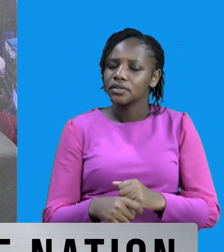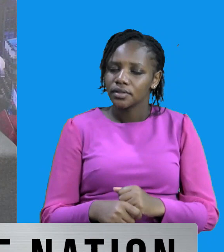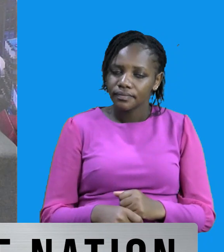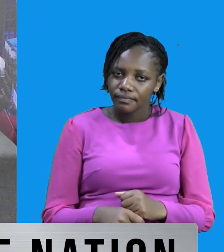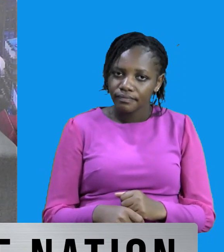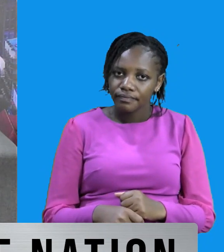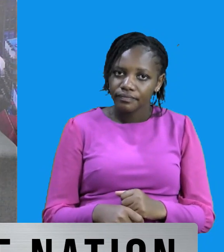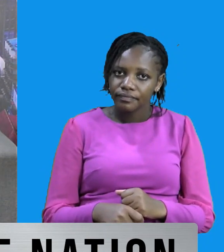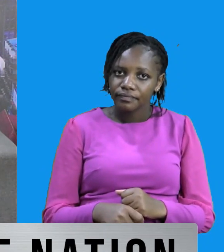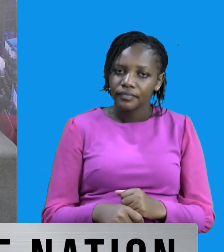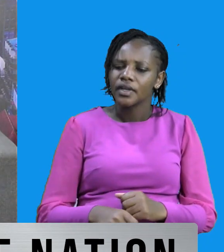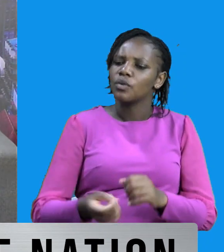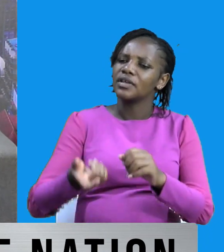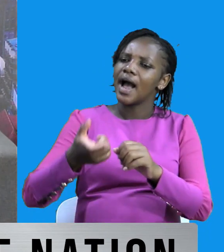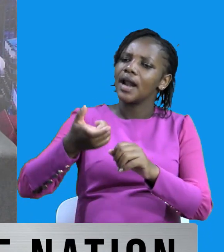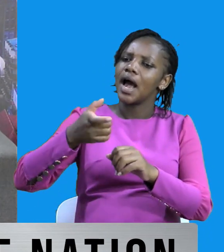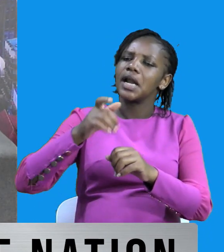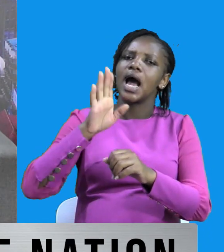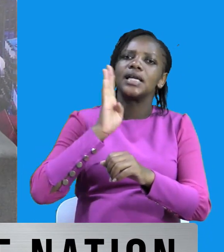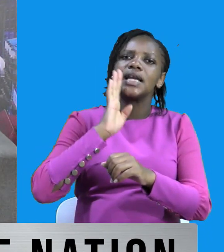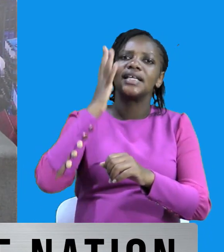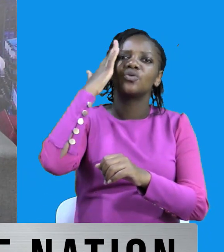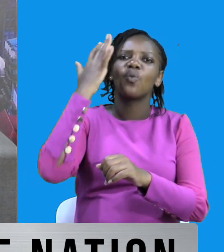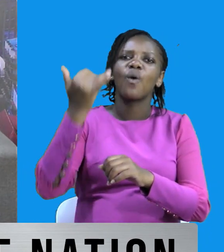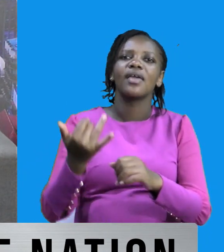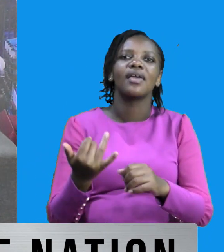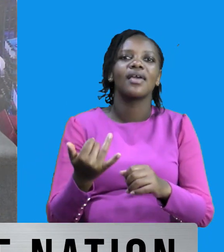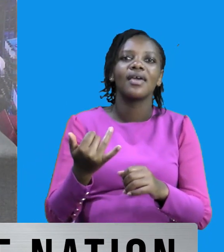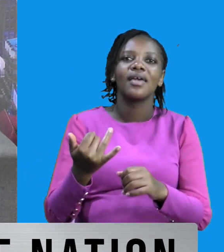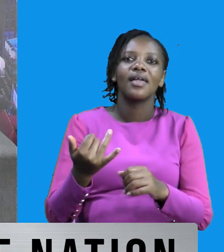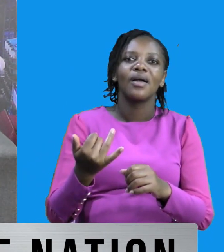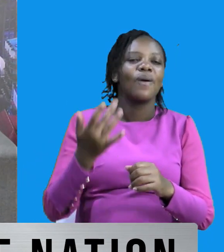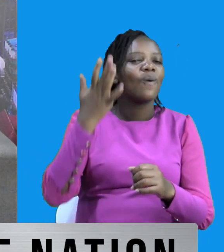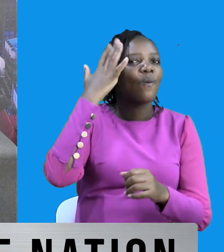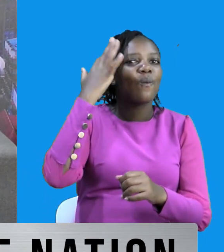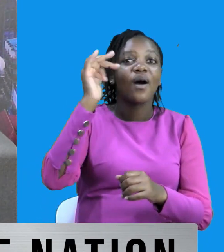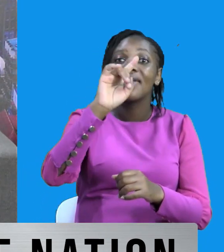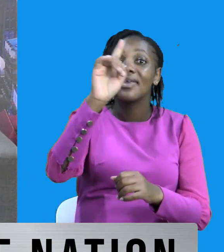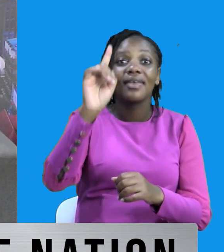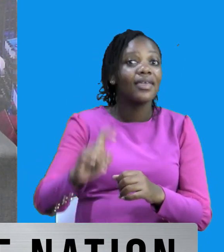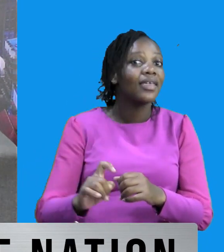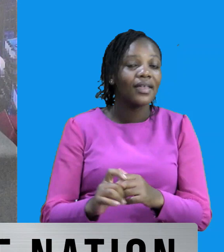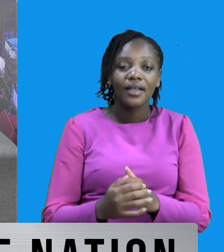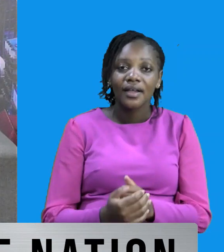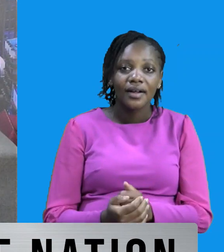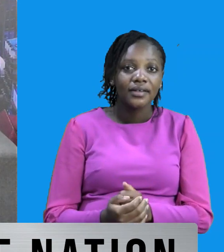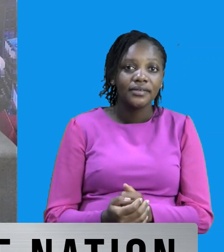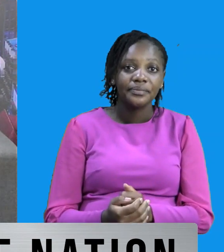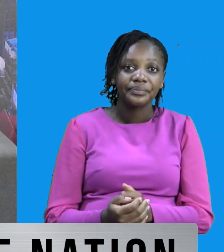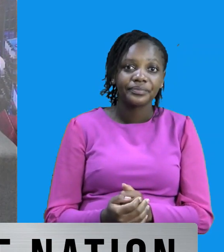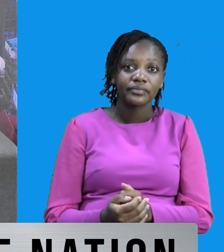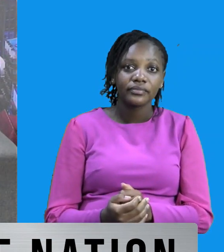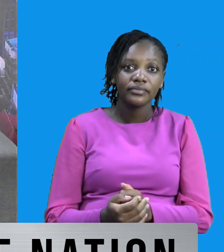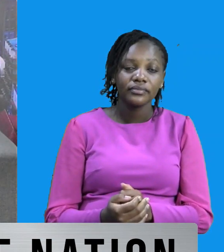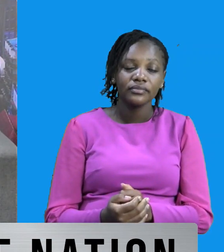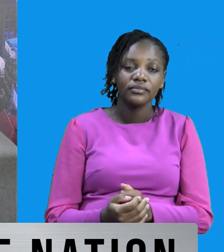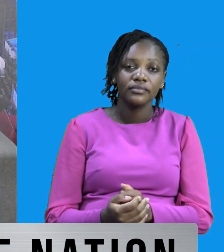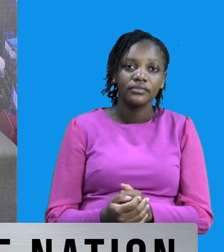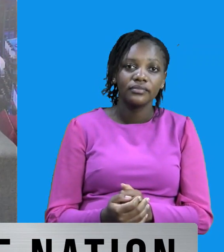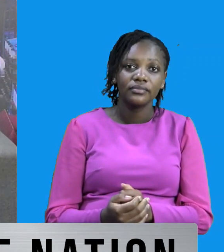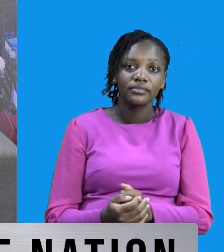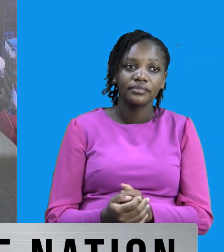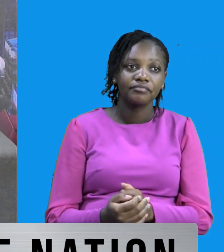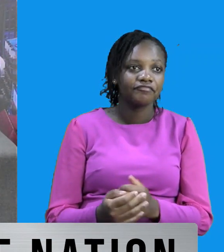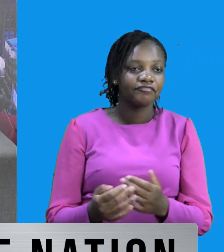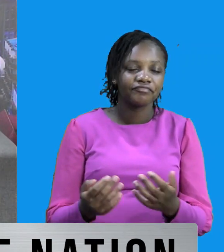on to put more debt, and yet it is debt that is causing us to end up taking a lot of money from chunks of our